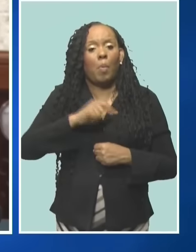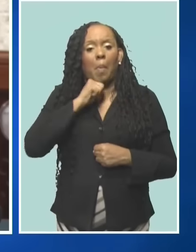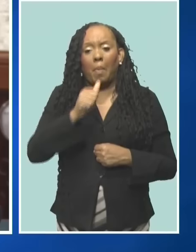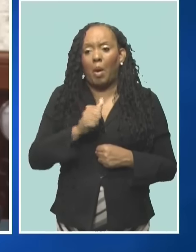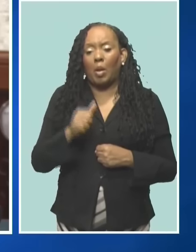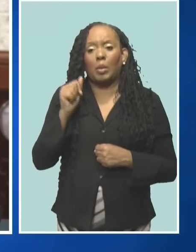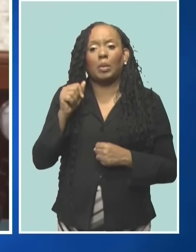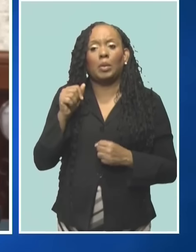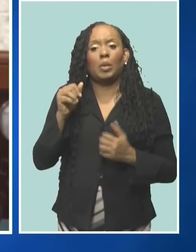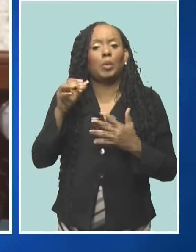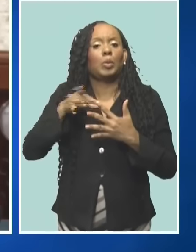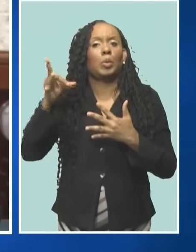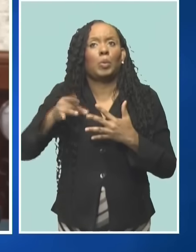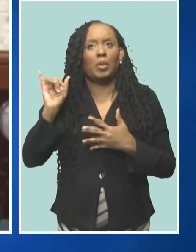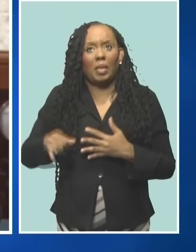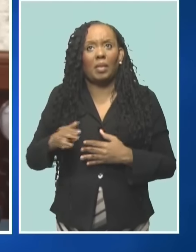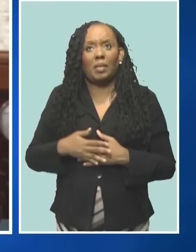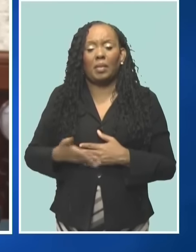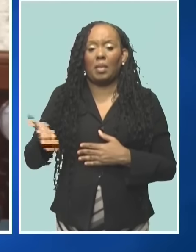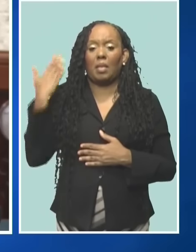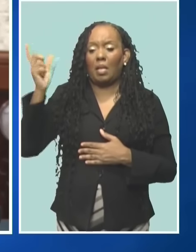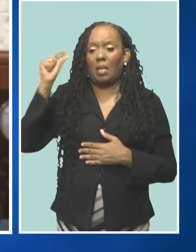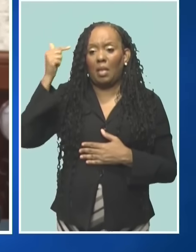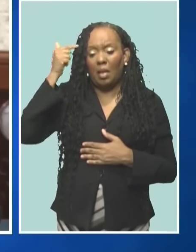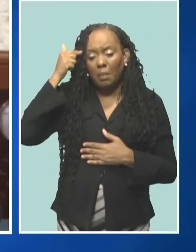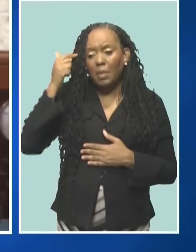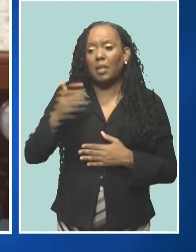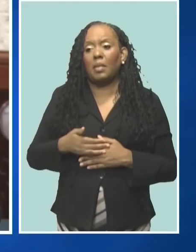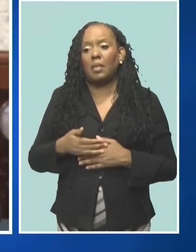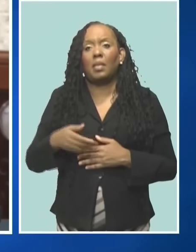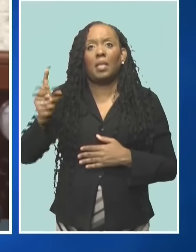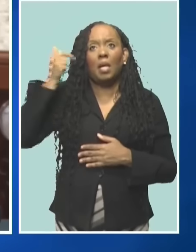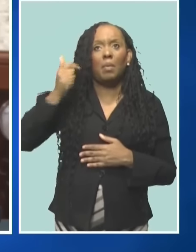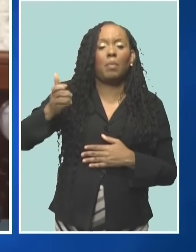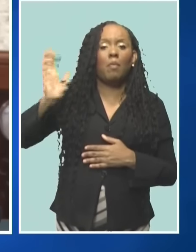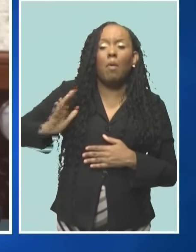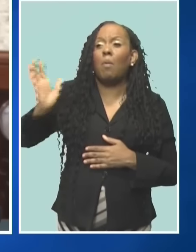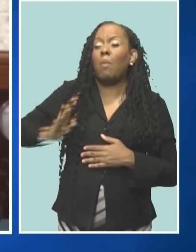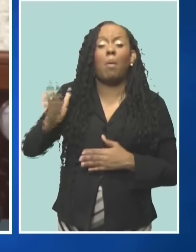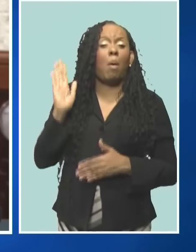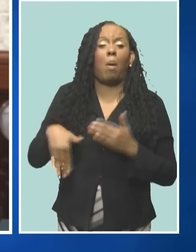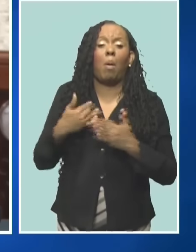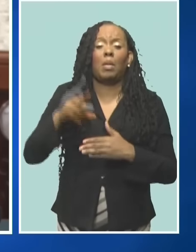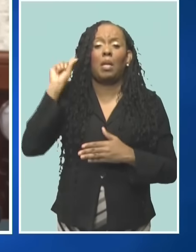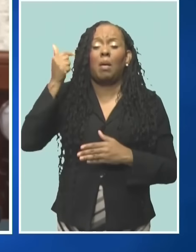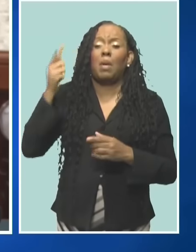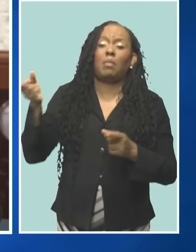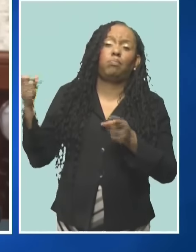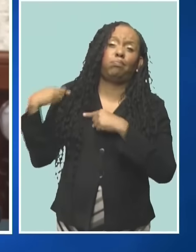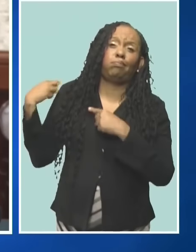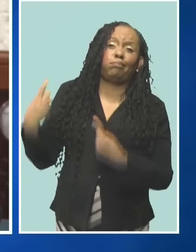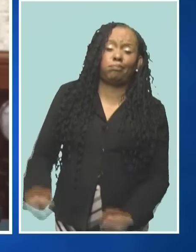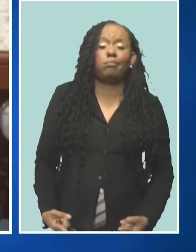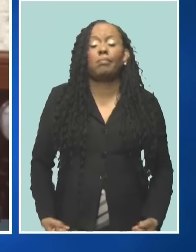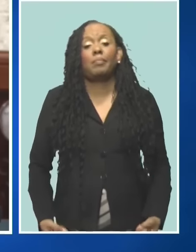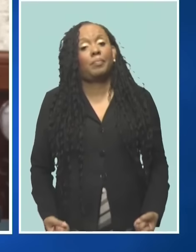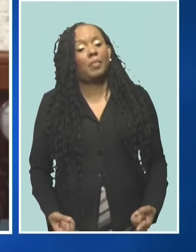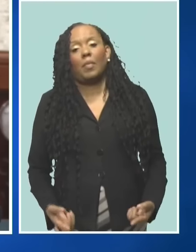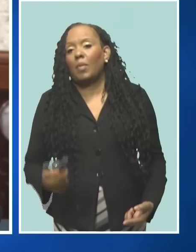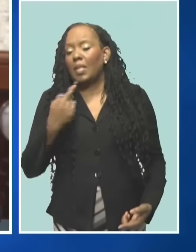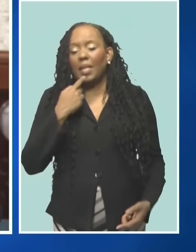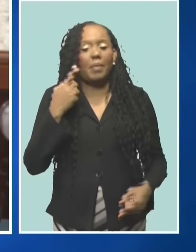this government chose that. The last government had it, and the government before had it, and the government before that had it. We have said this is no longer